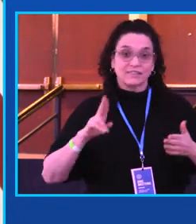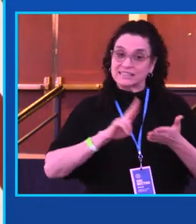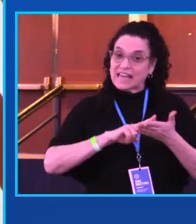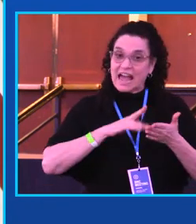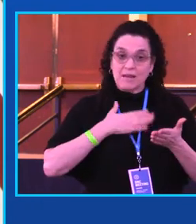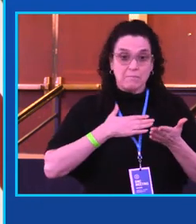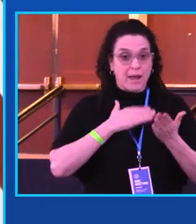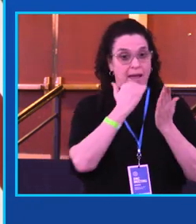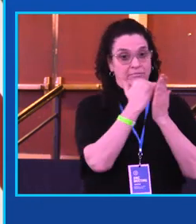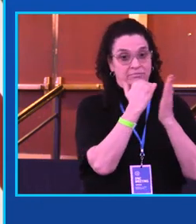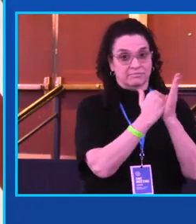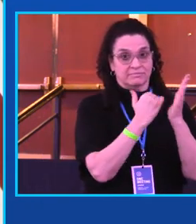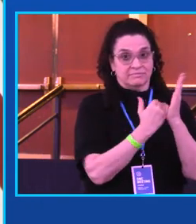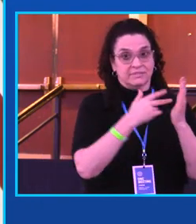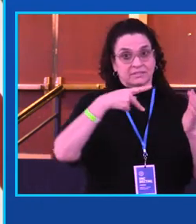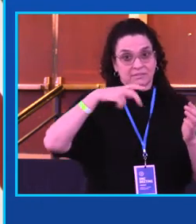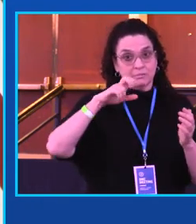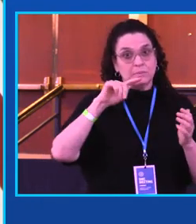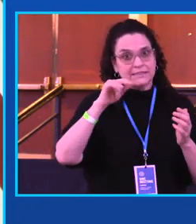over.